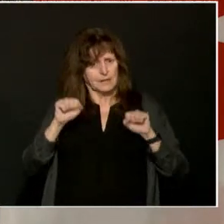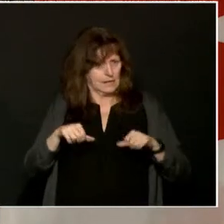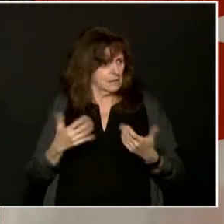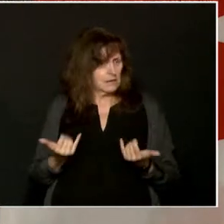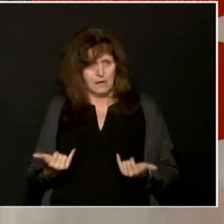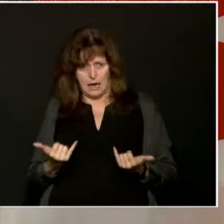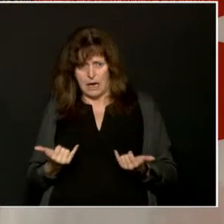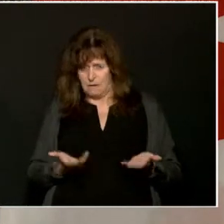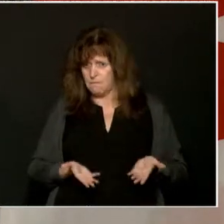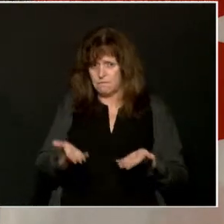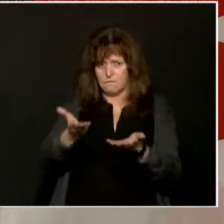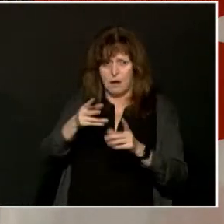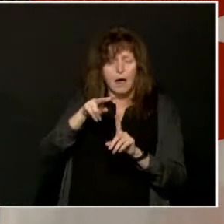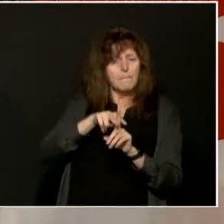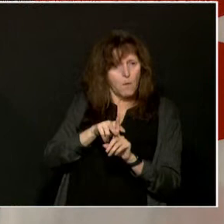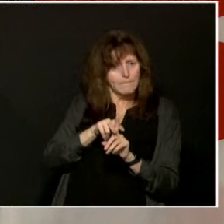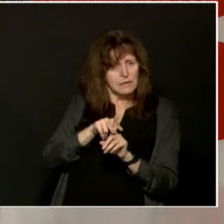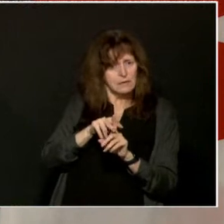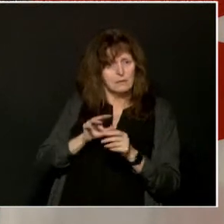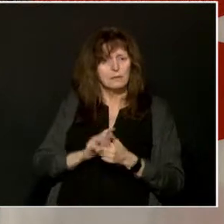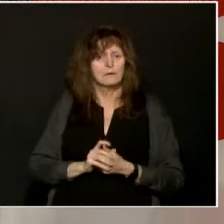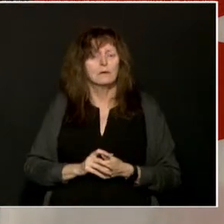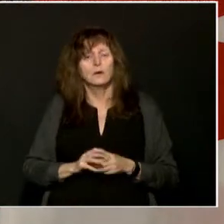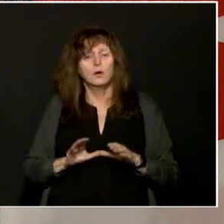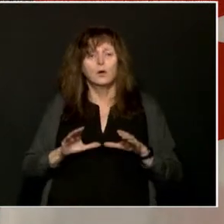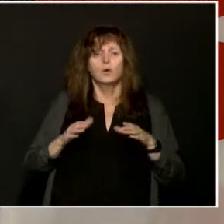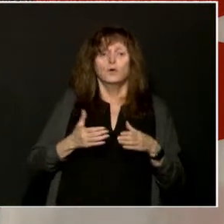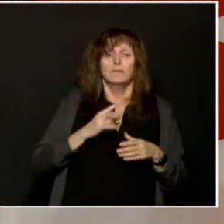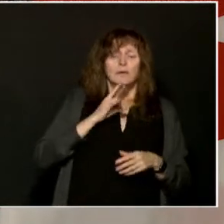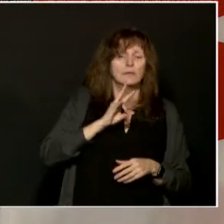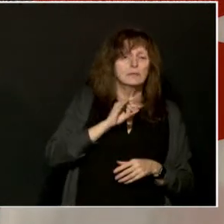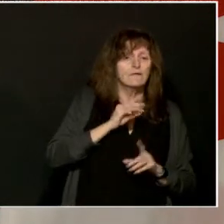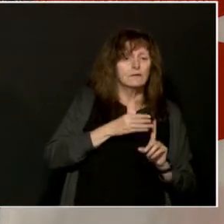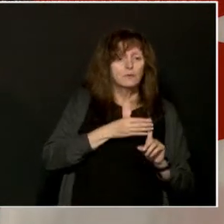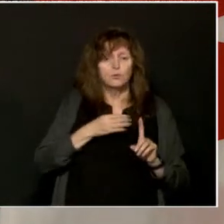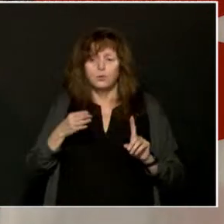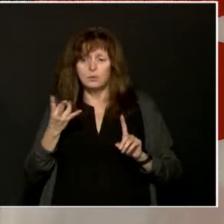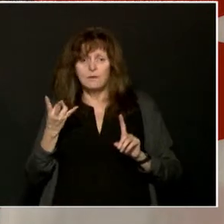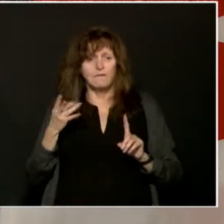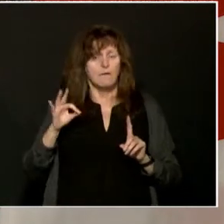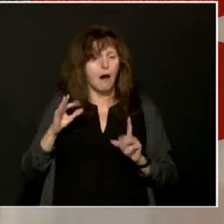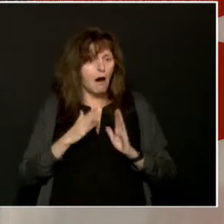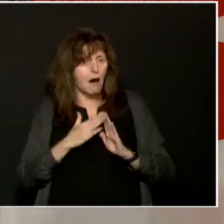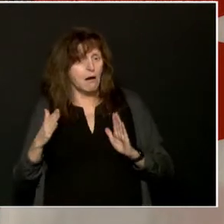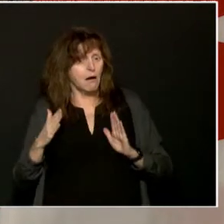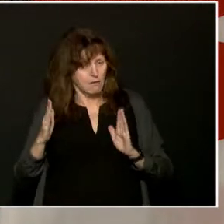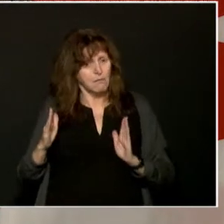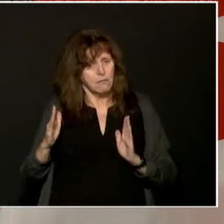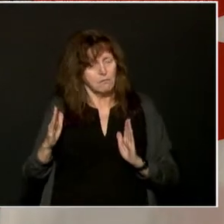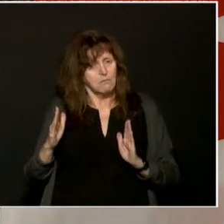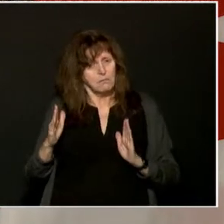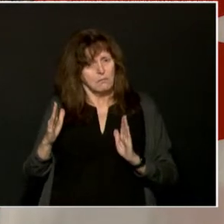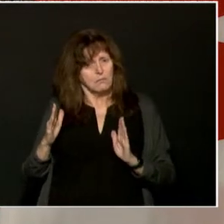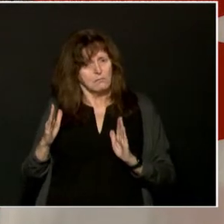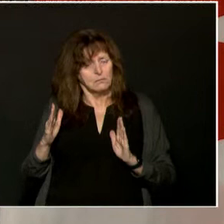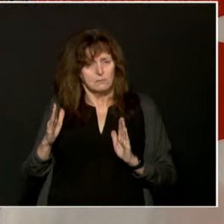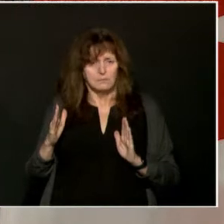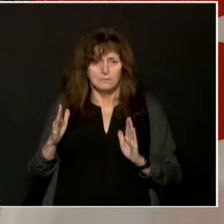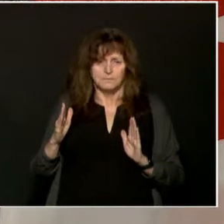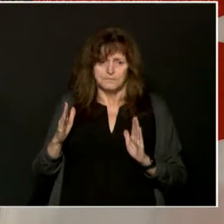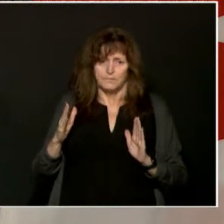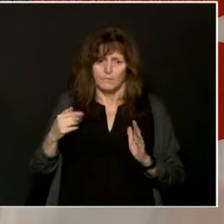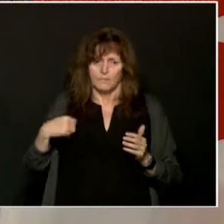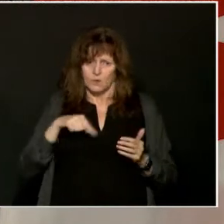group is the 70 to 79. And then what we've done is we've put groupings together based upon when people received